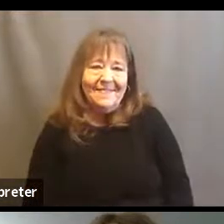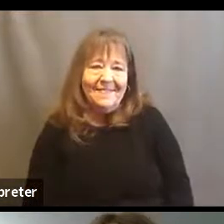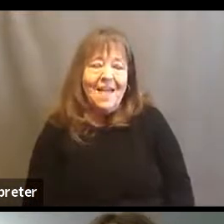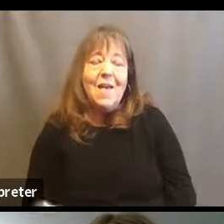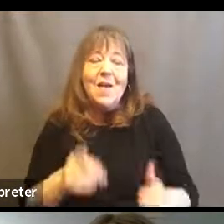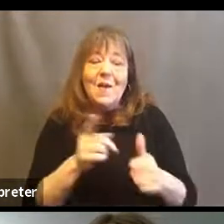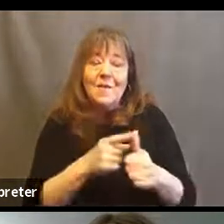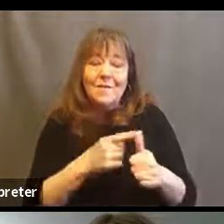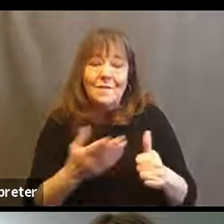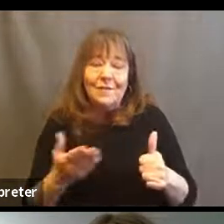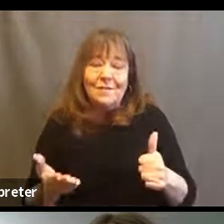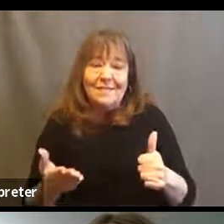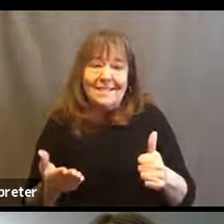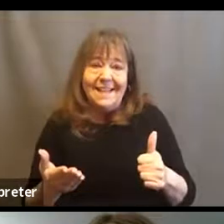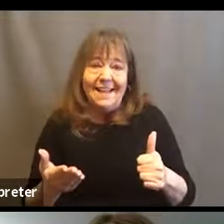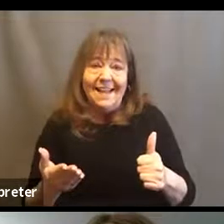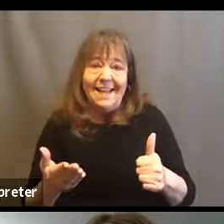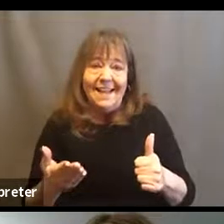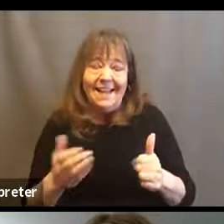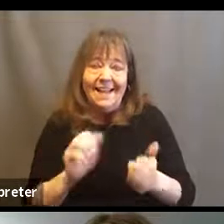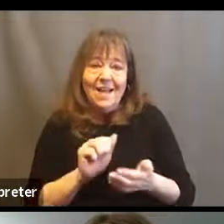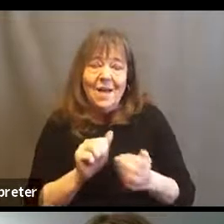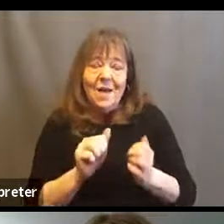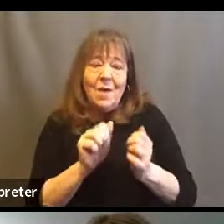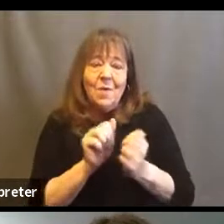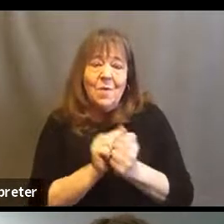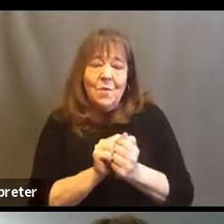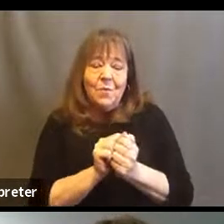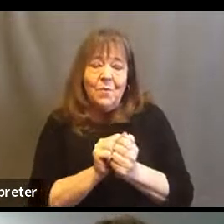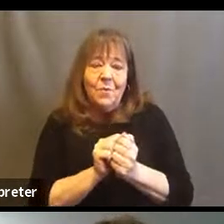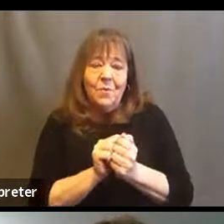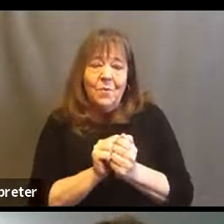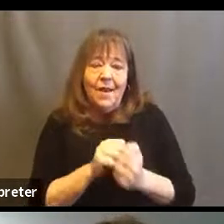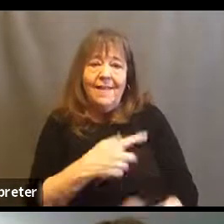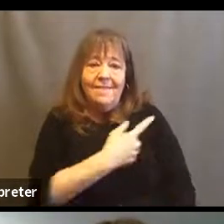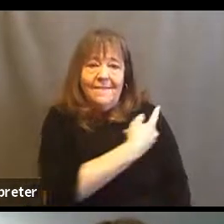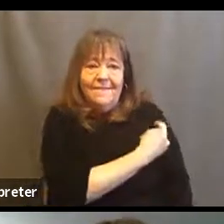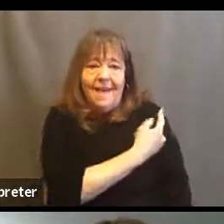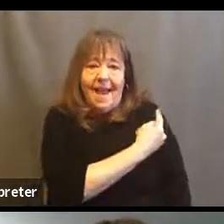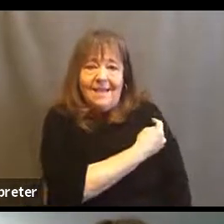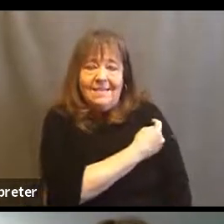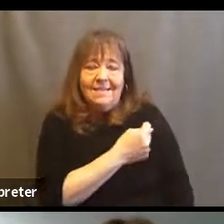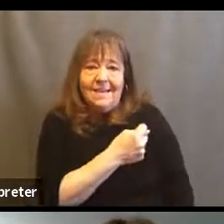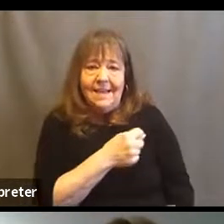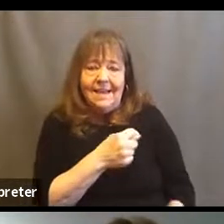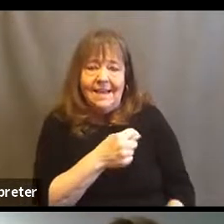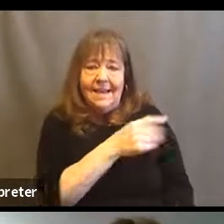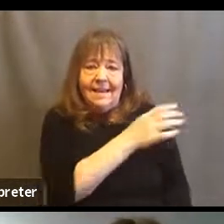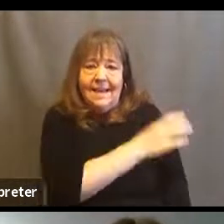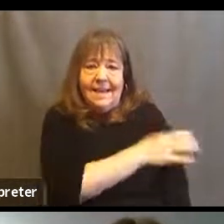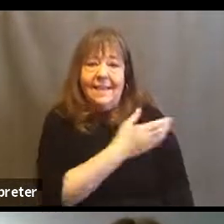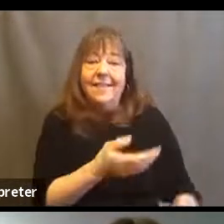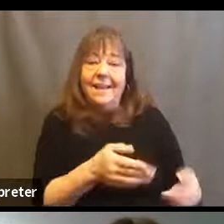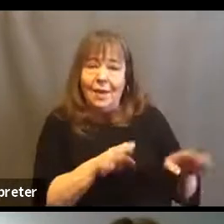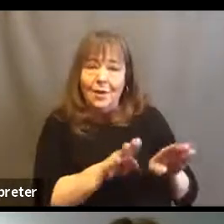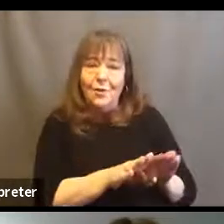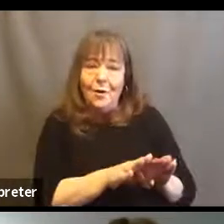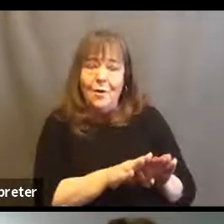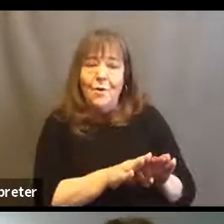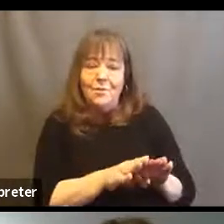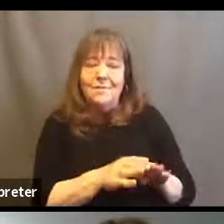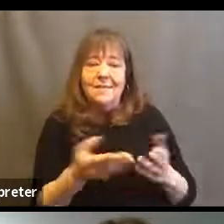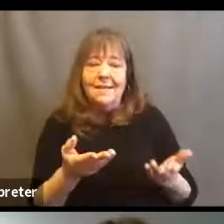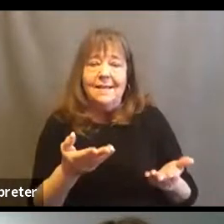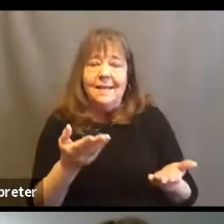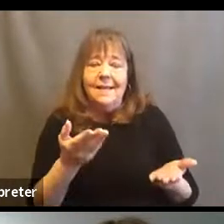First question is with the vaccine clinic closures the past couple of days and potentially